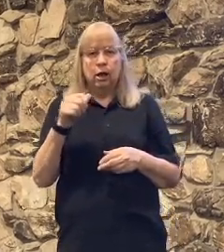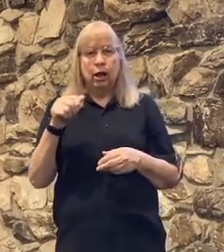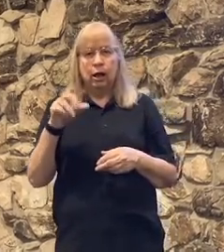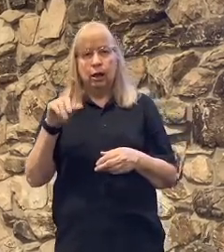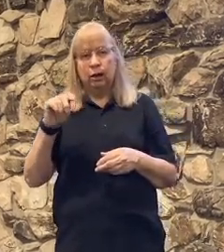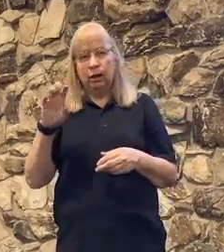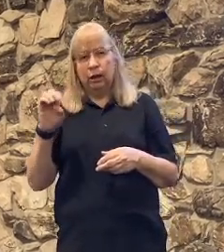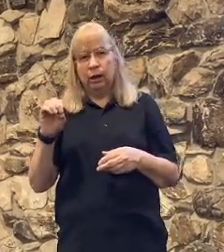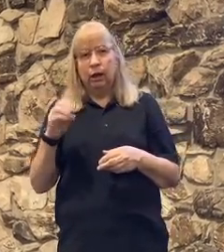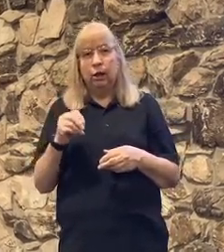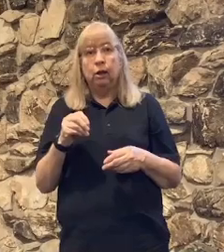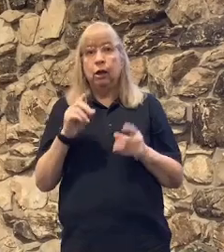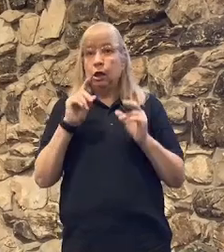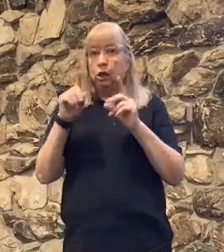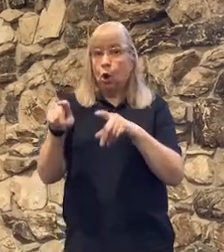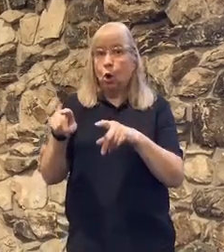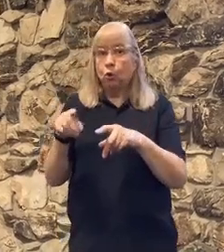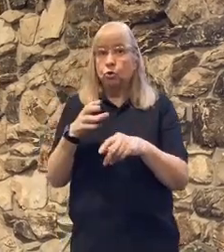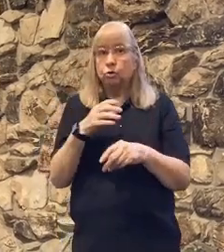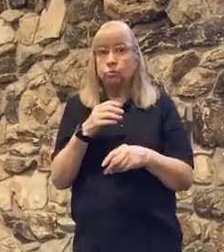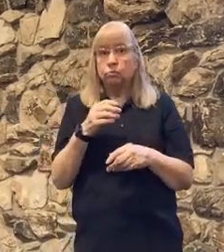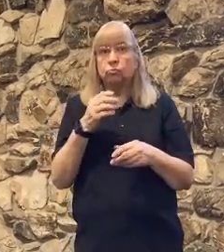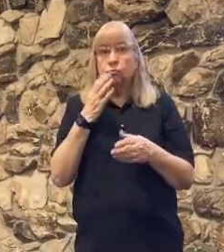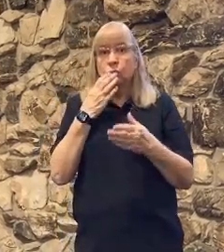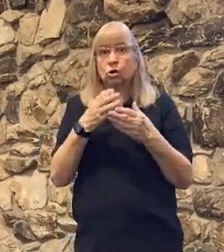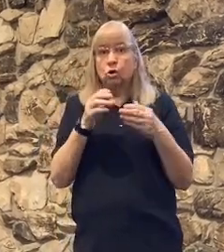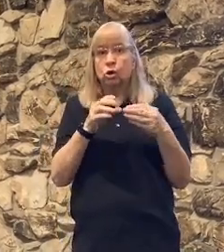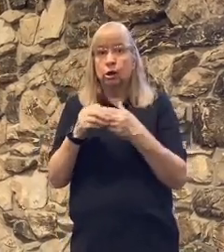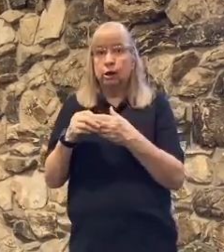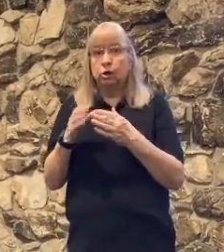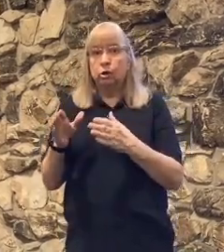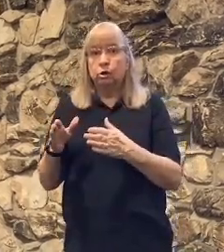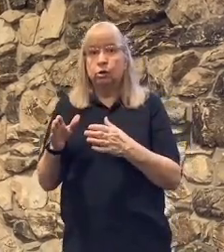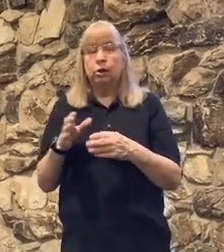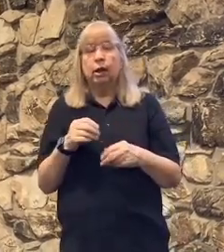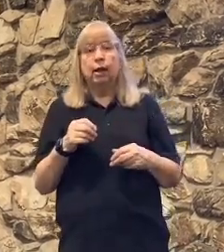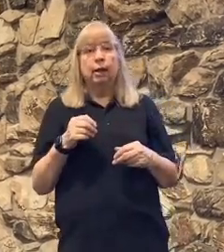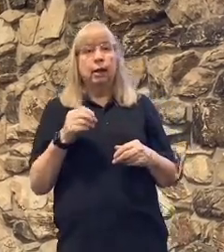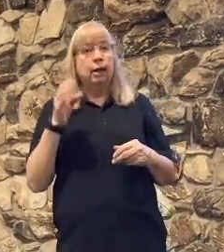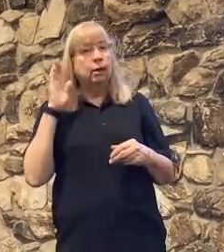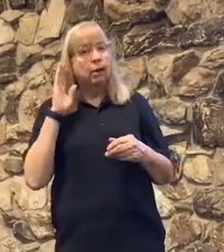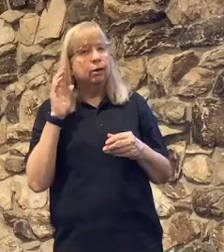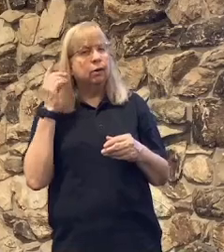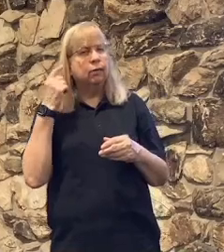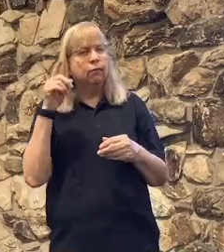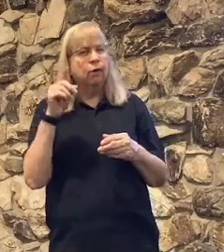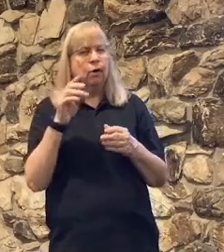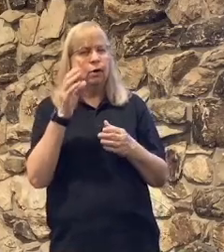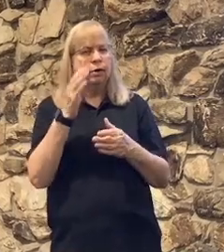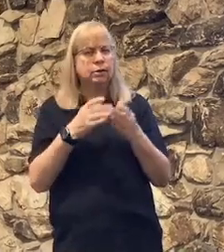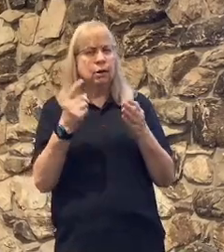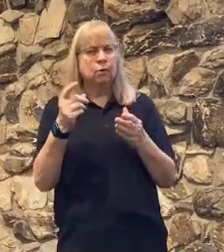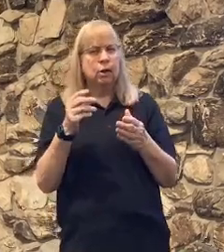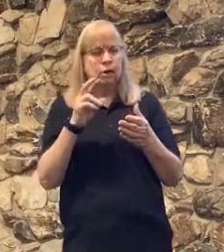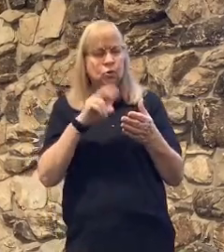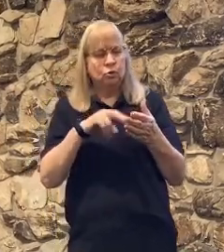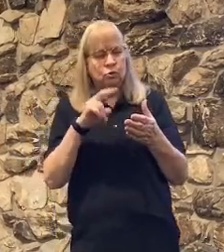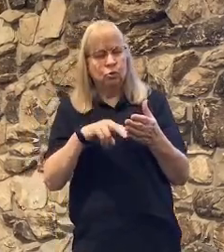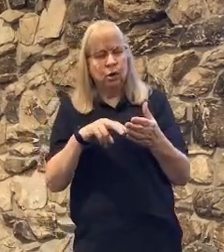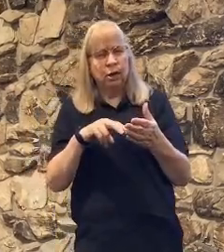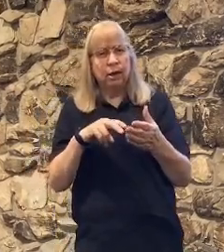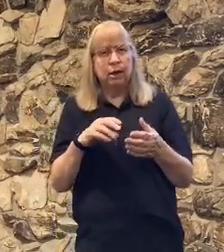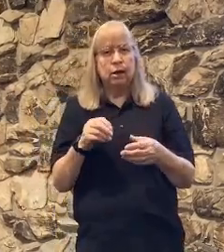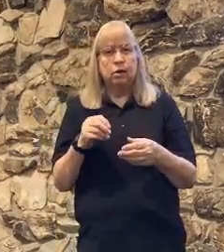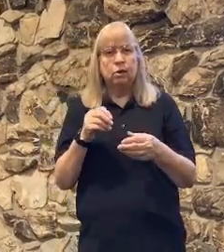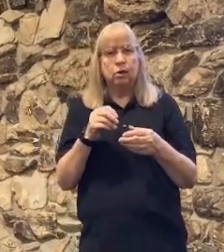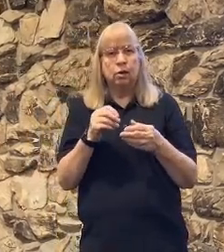leader. So he goes, and as he's sitting there listening to somebody read Martin Luther's preface to the